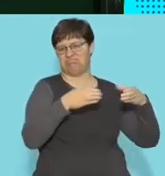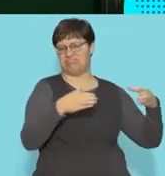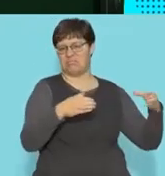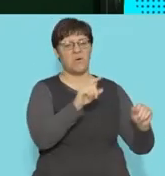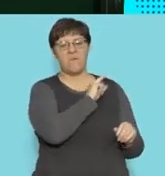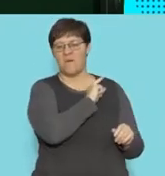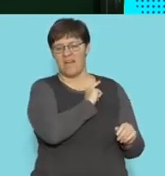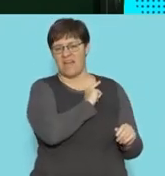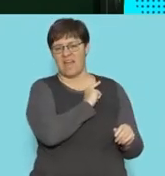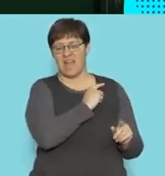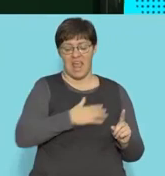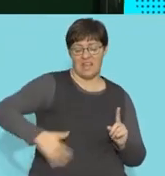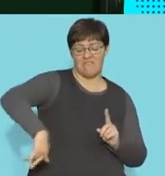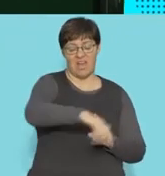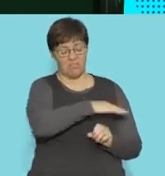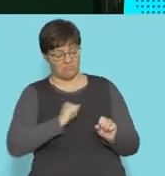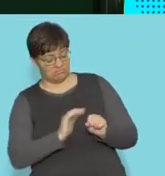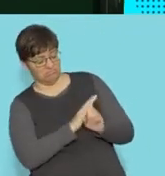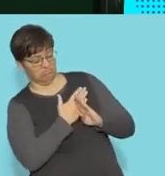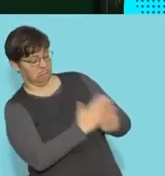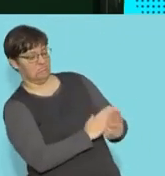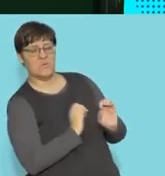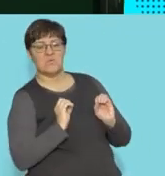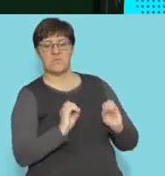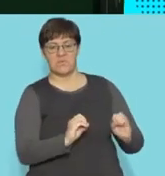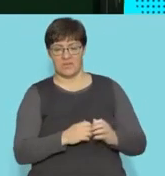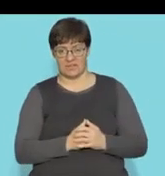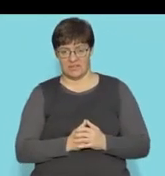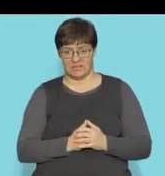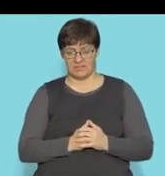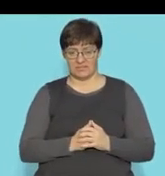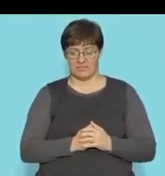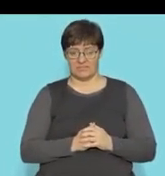grow without any environmental resistance.